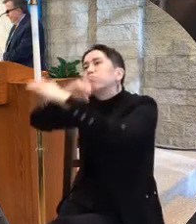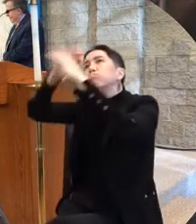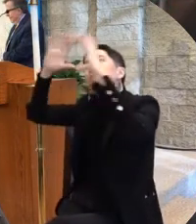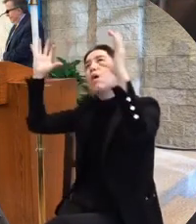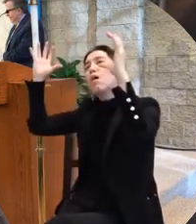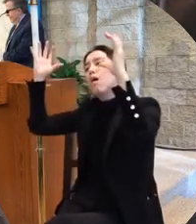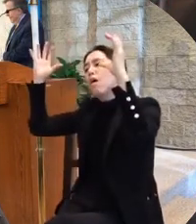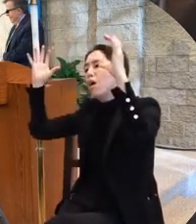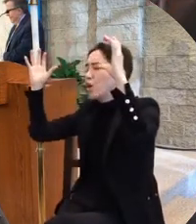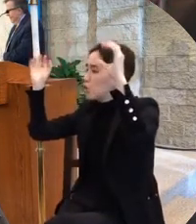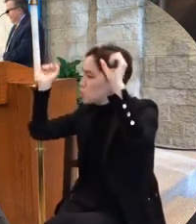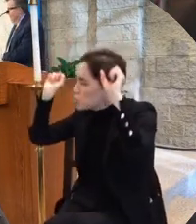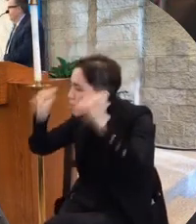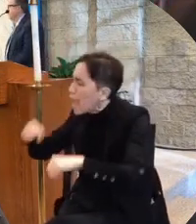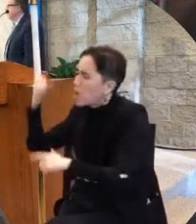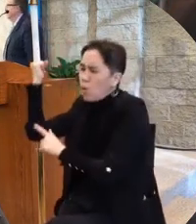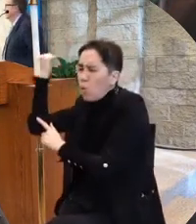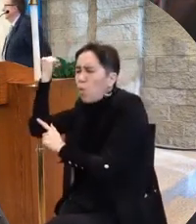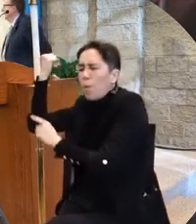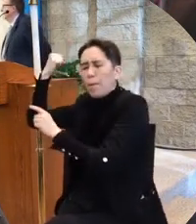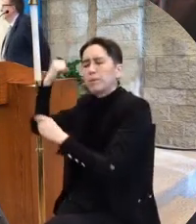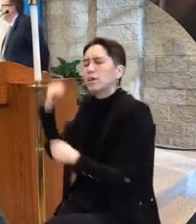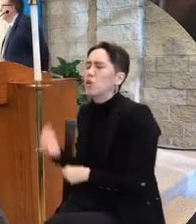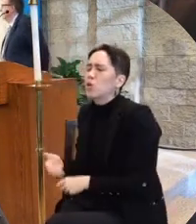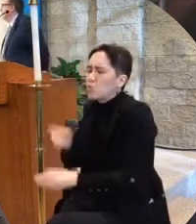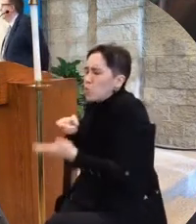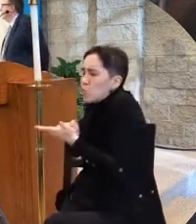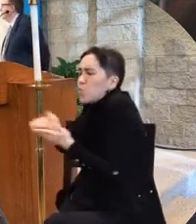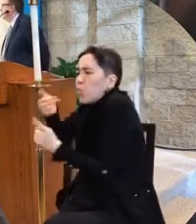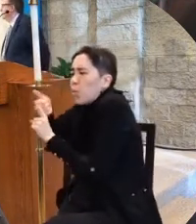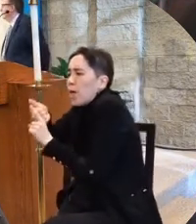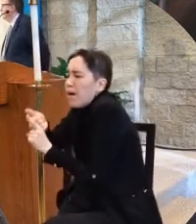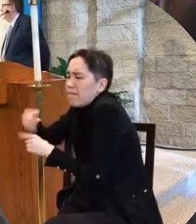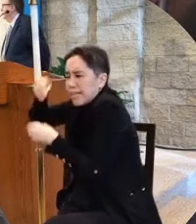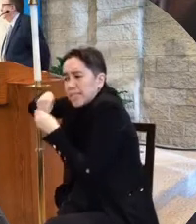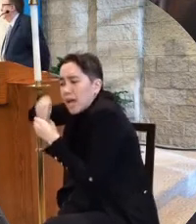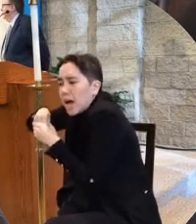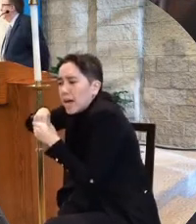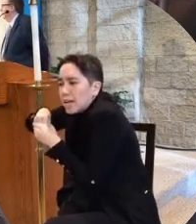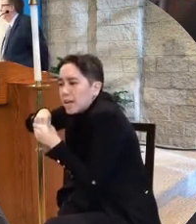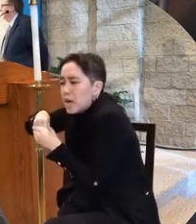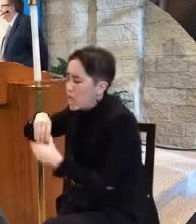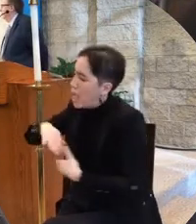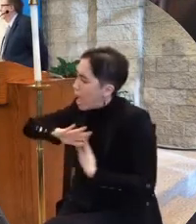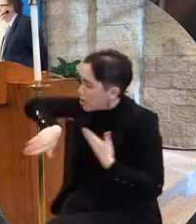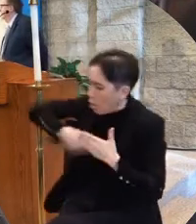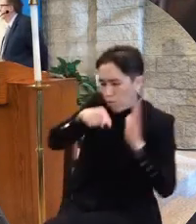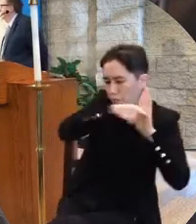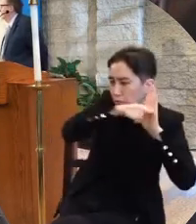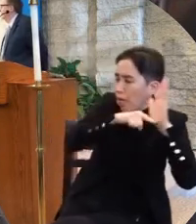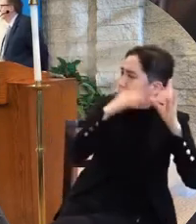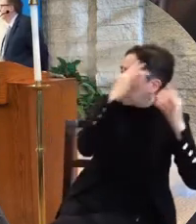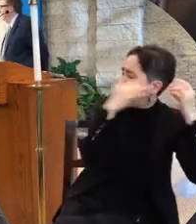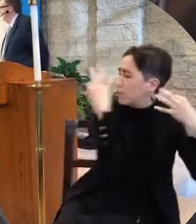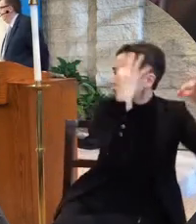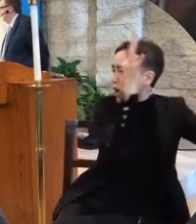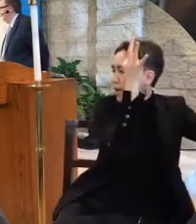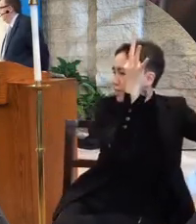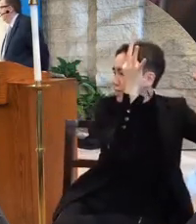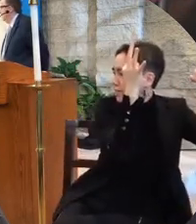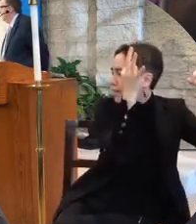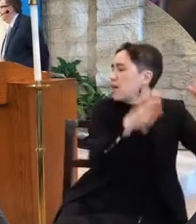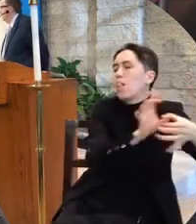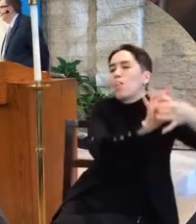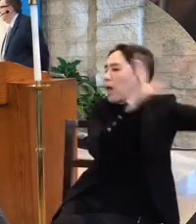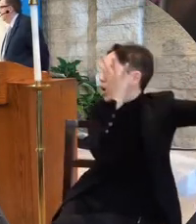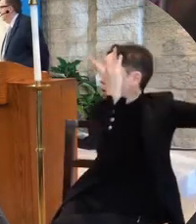when you visualize, you can hold that thought because all the noise that's creating all that static has dissipated. Can I get an amen? Amen. So I hope to